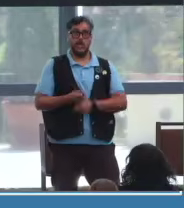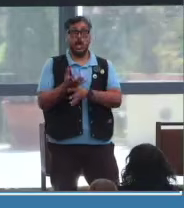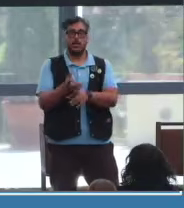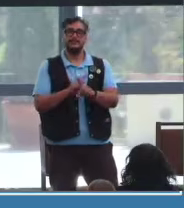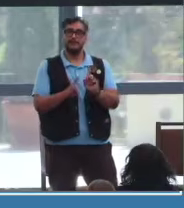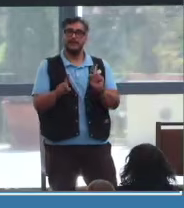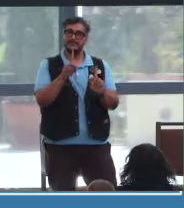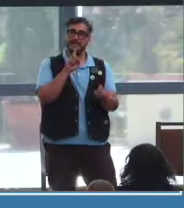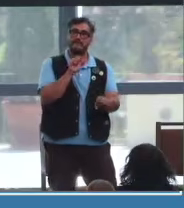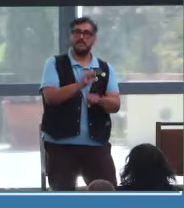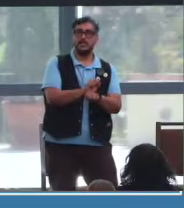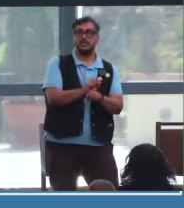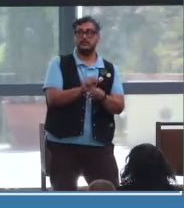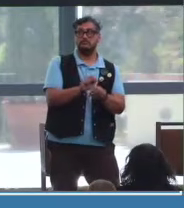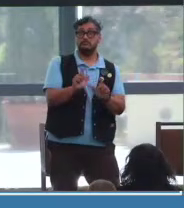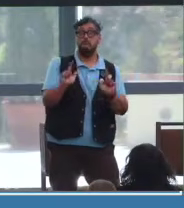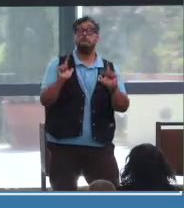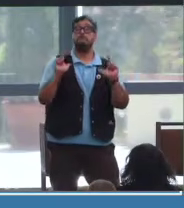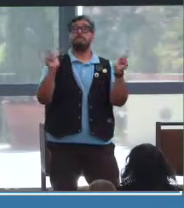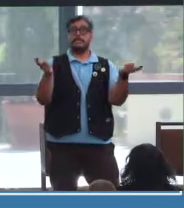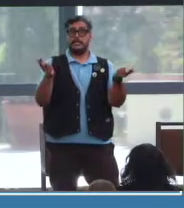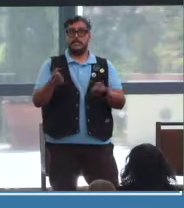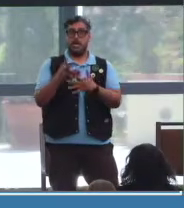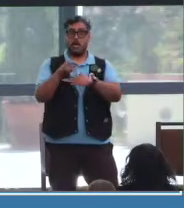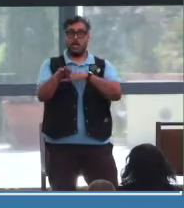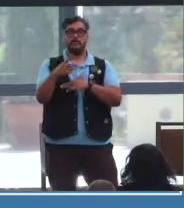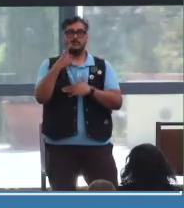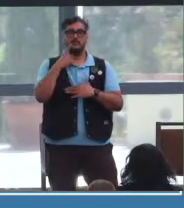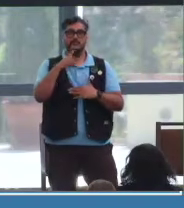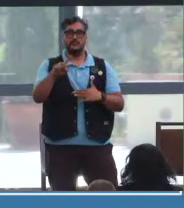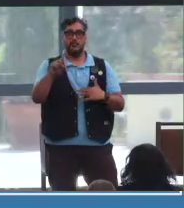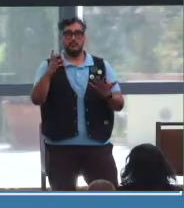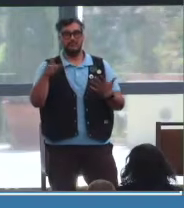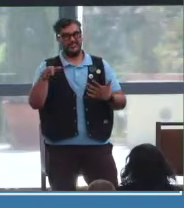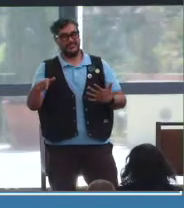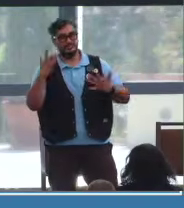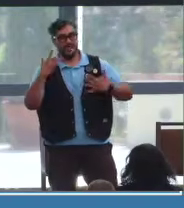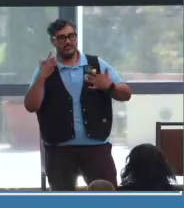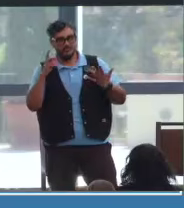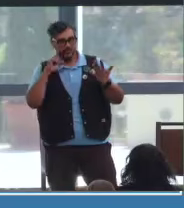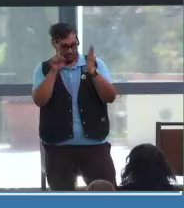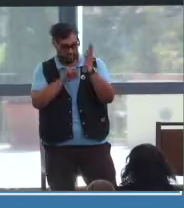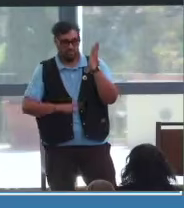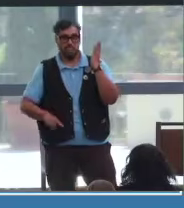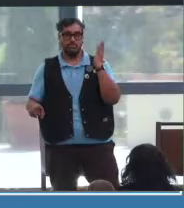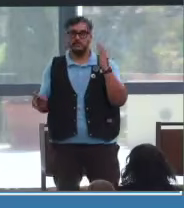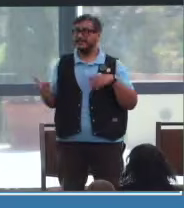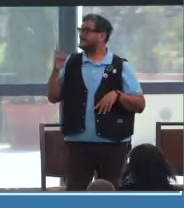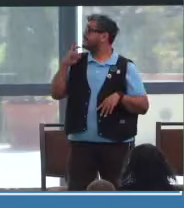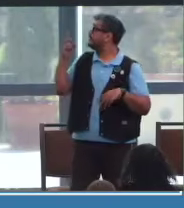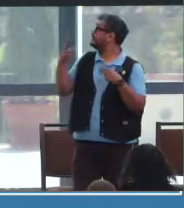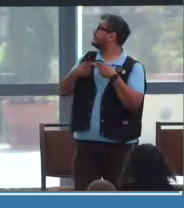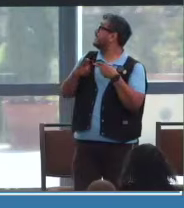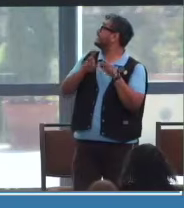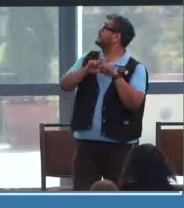but they are definitely a big factor in lupus disease pathology. Here I'm showing you a slide of the